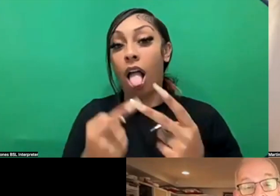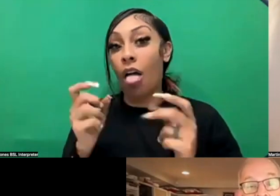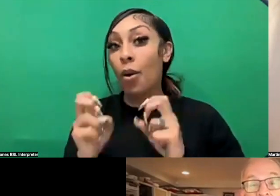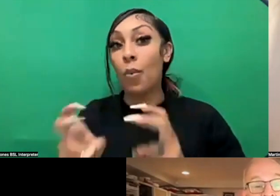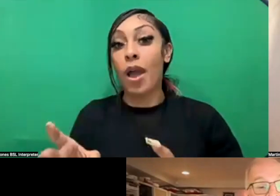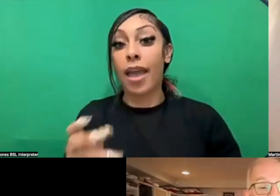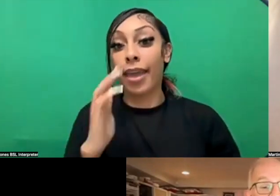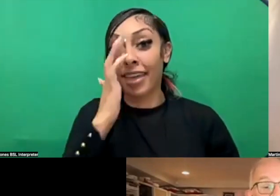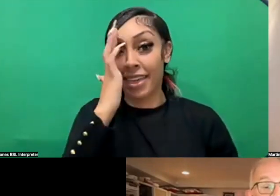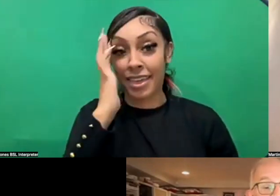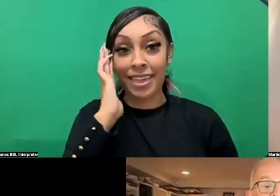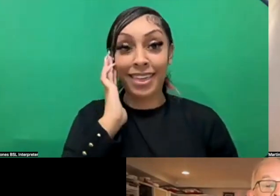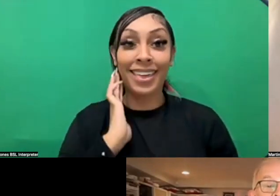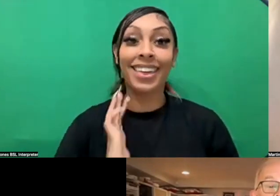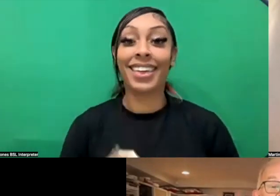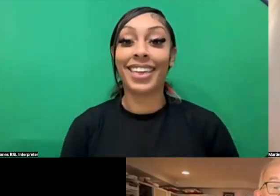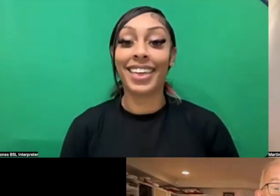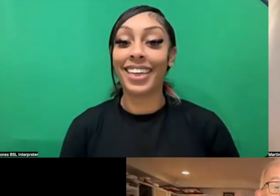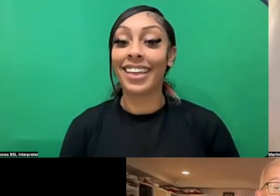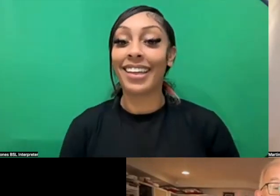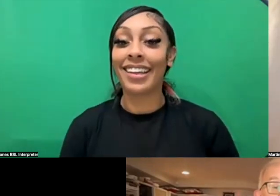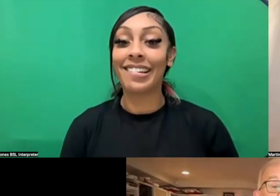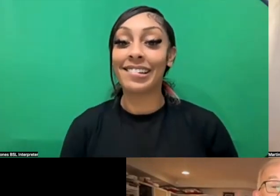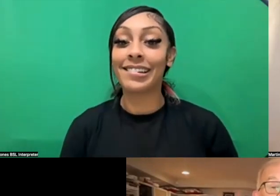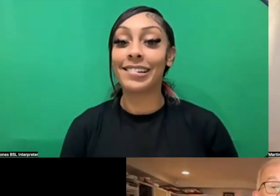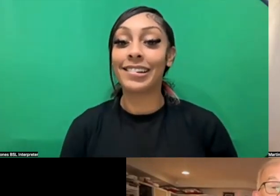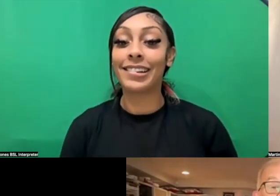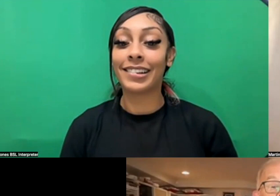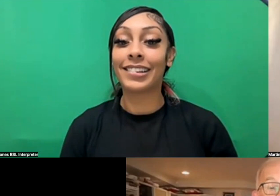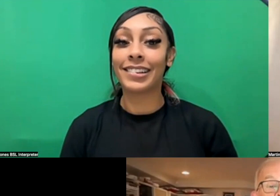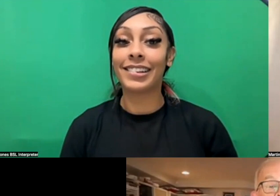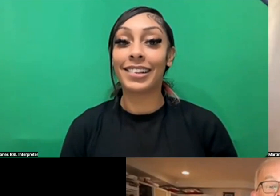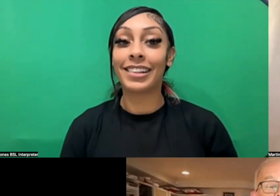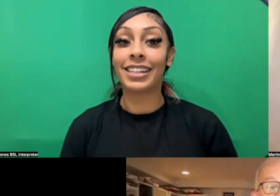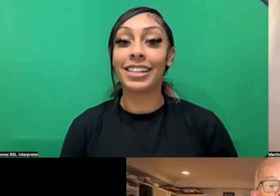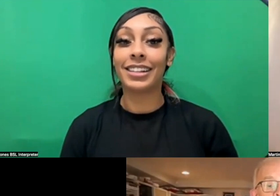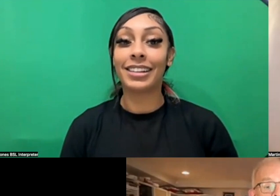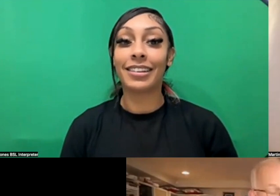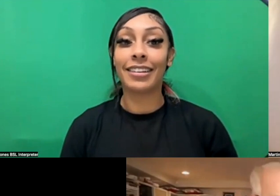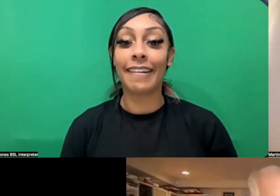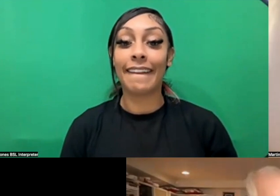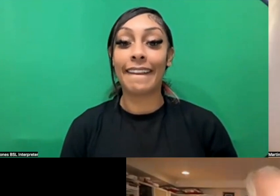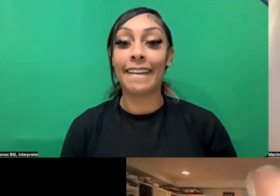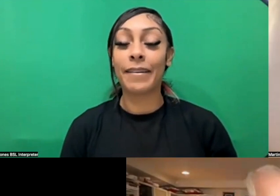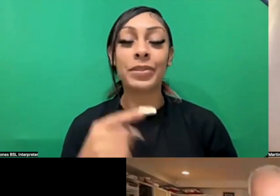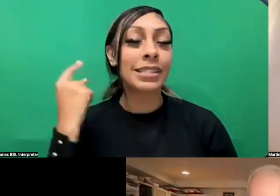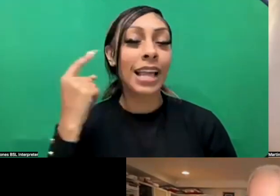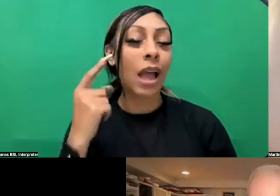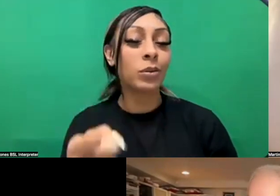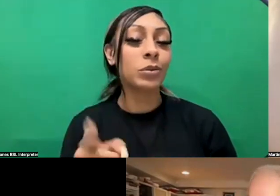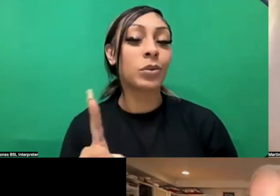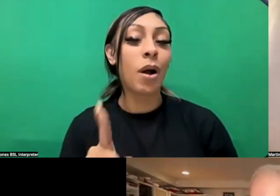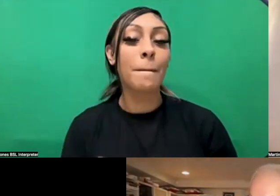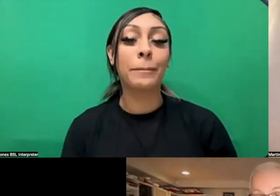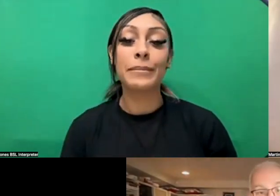done that with drum machines for years. But what I'm thinking of is this sort of a sound where what I'm doing, let me